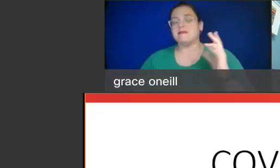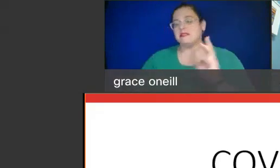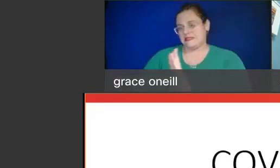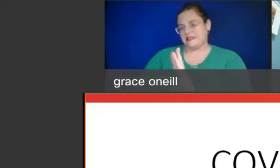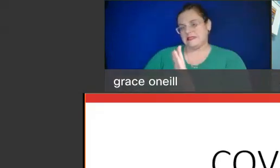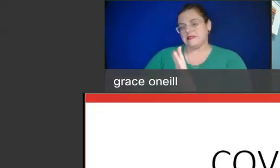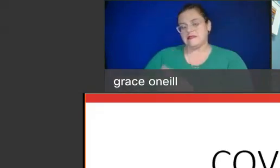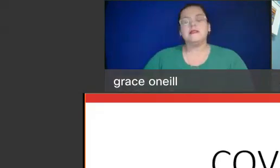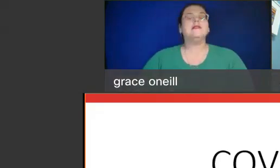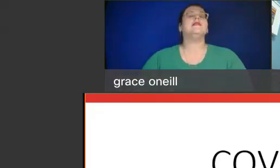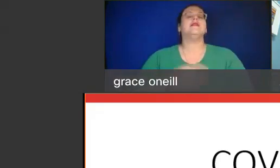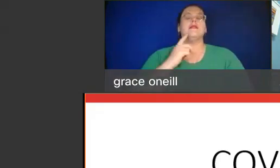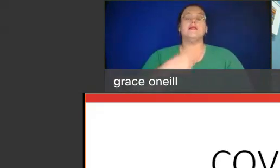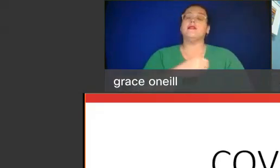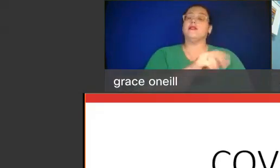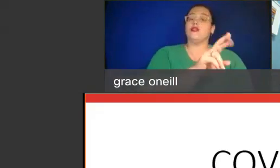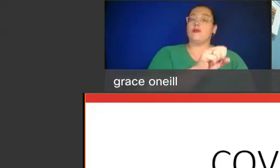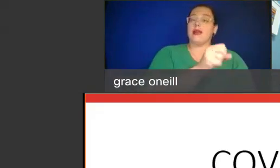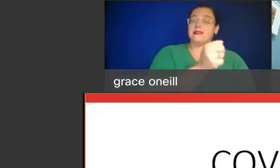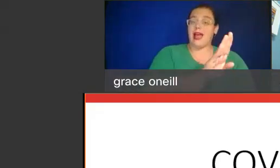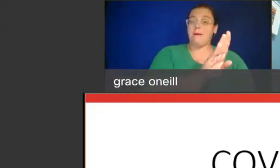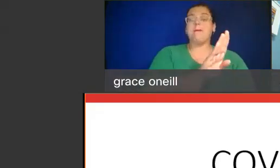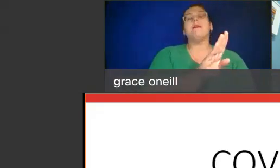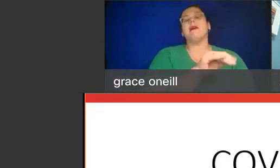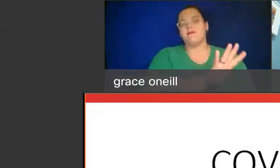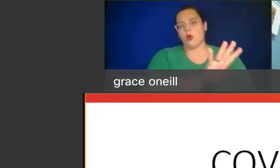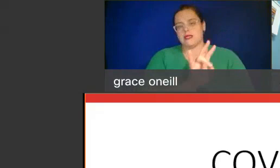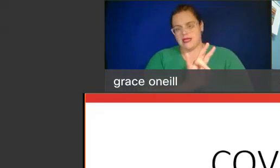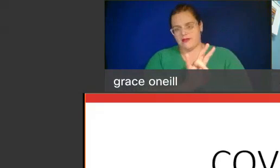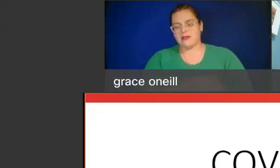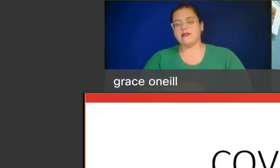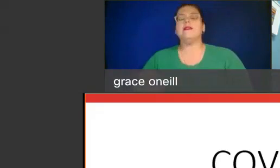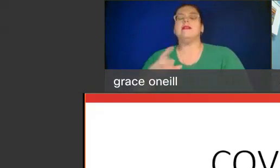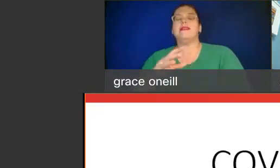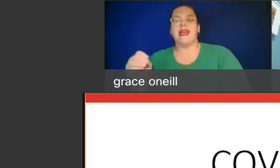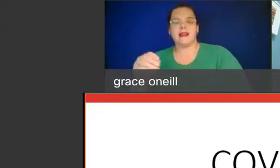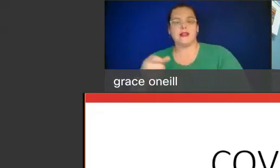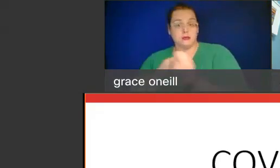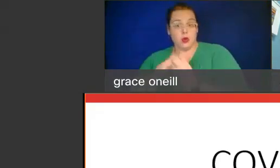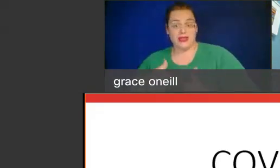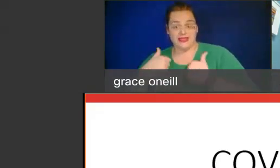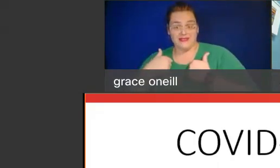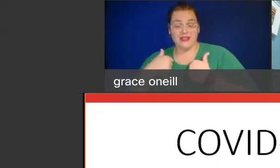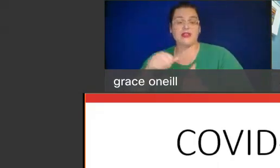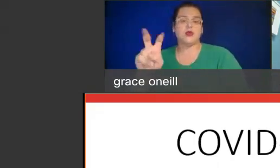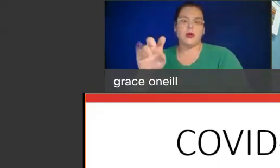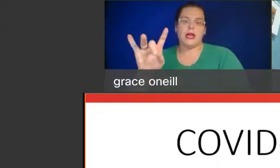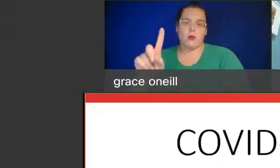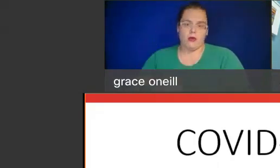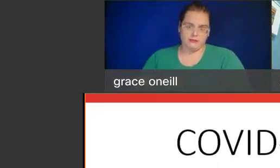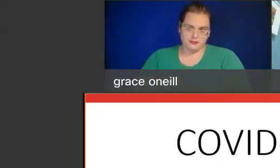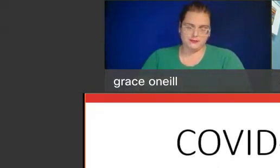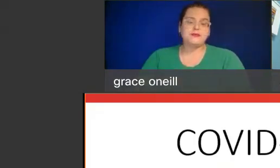47 in residential habilitation, and 281 in supported living placements.